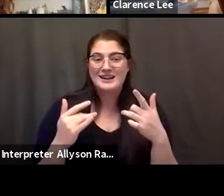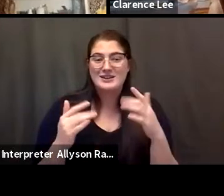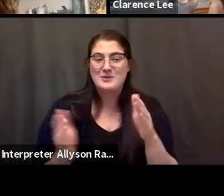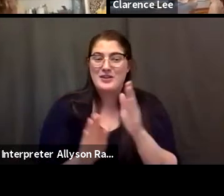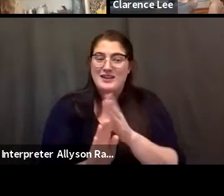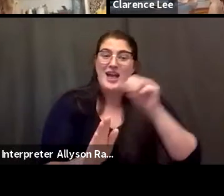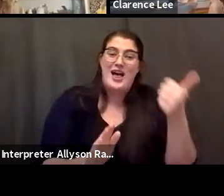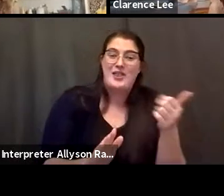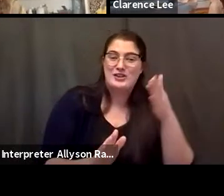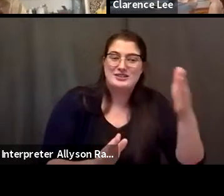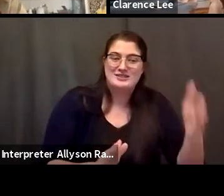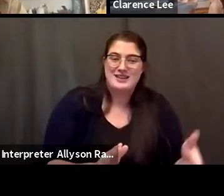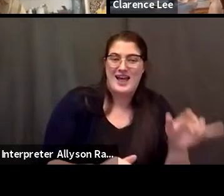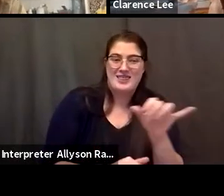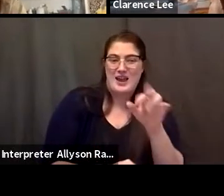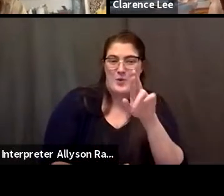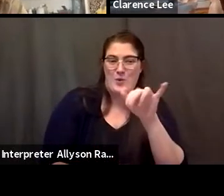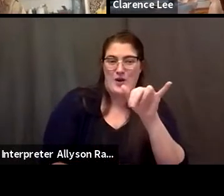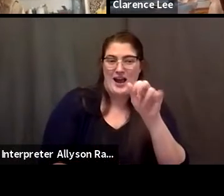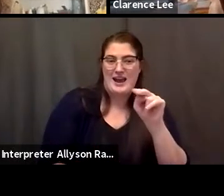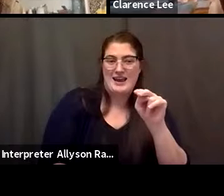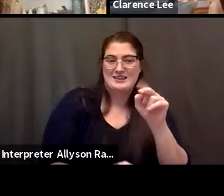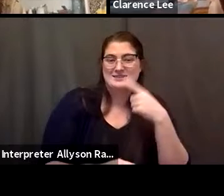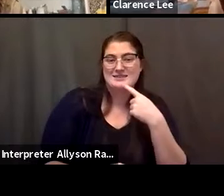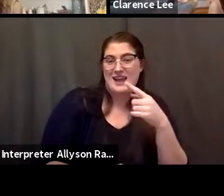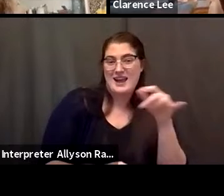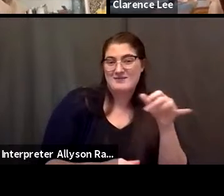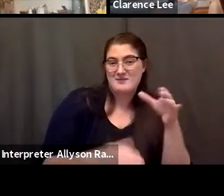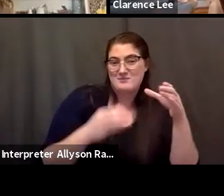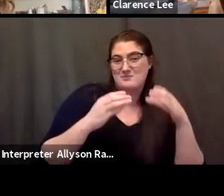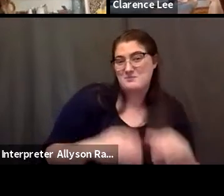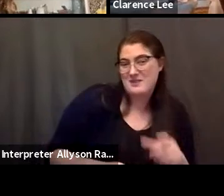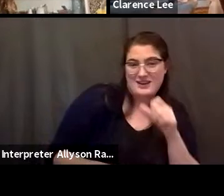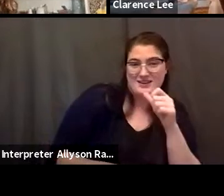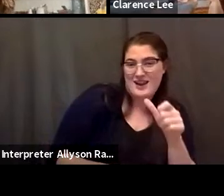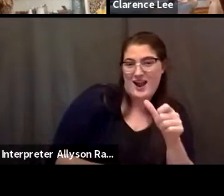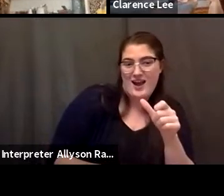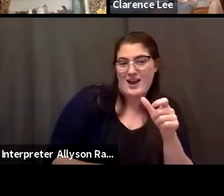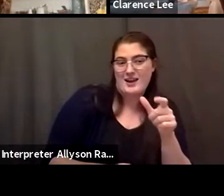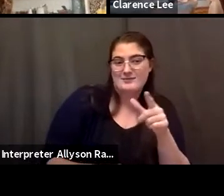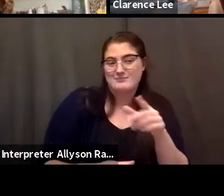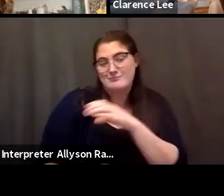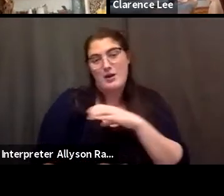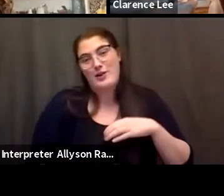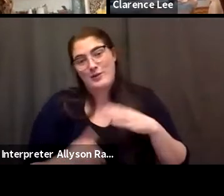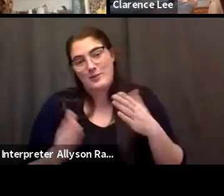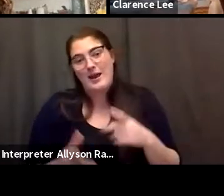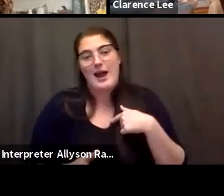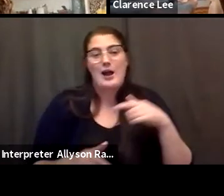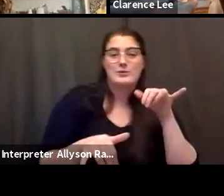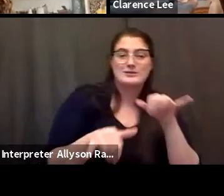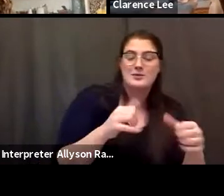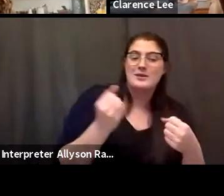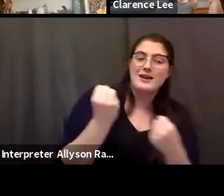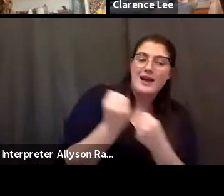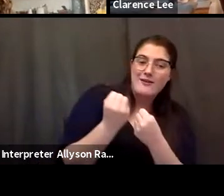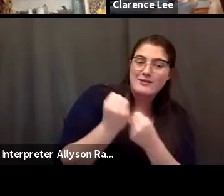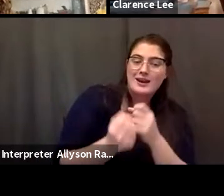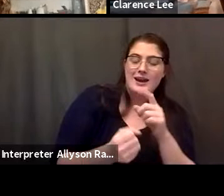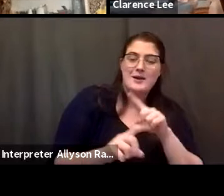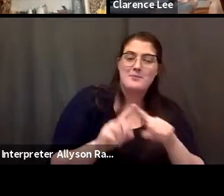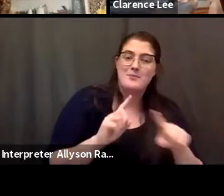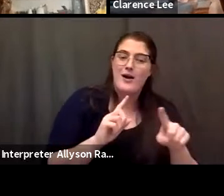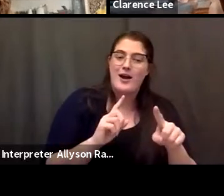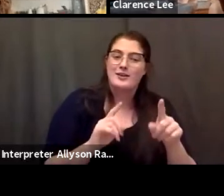side too, just like Ryan said. So I won't disappear into the neighborhood. I'll still be an advocate. I'll just be in a different role.